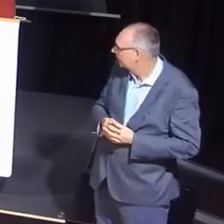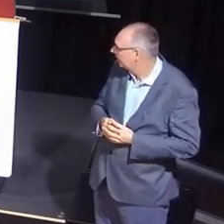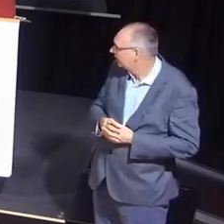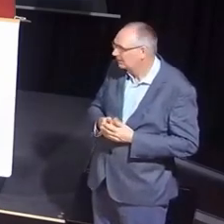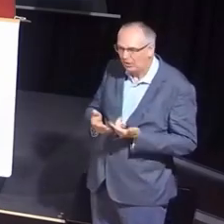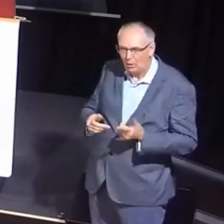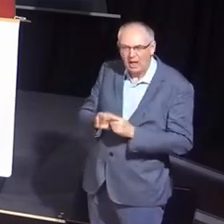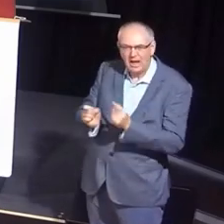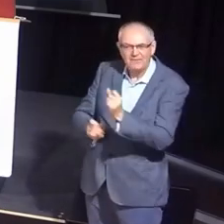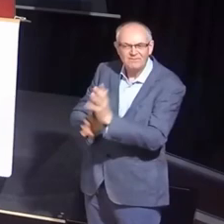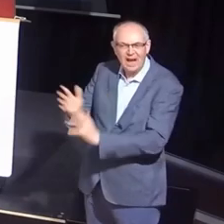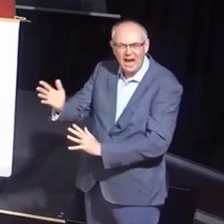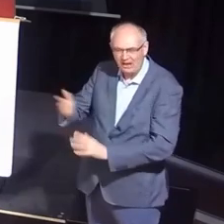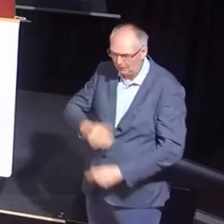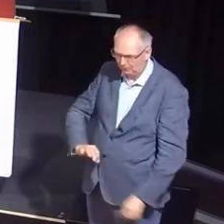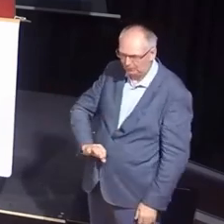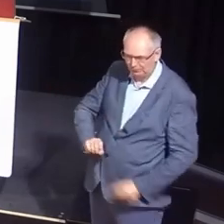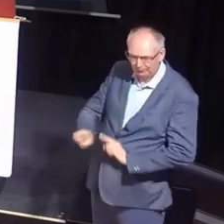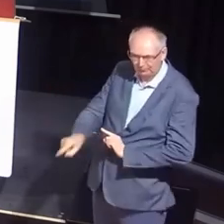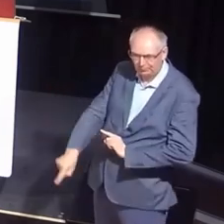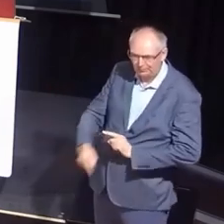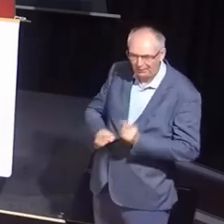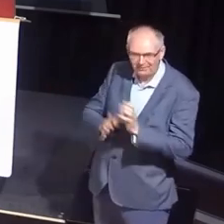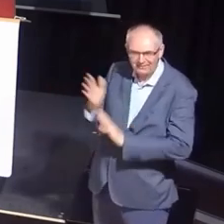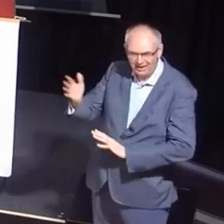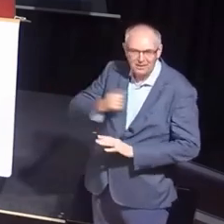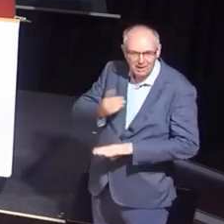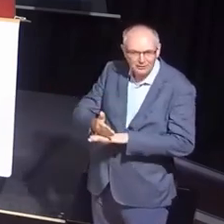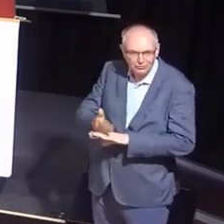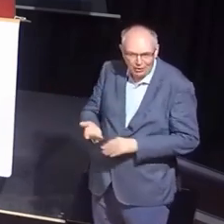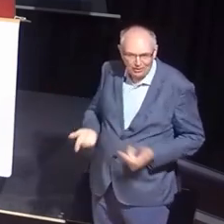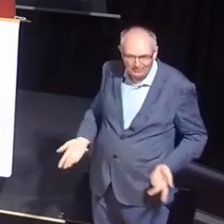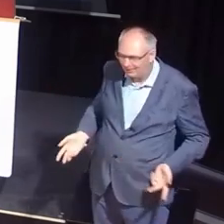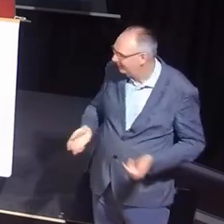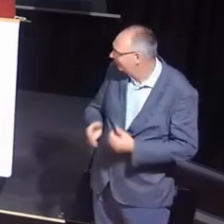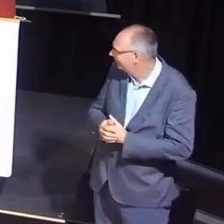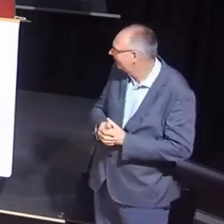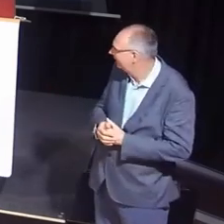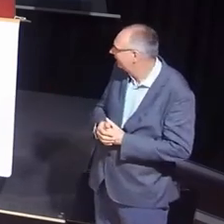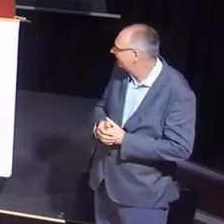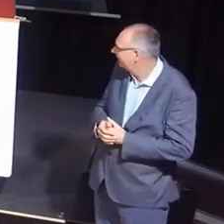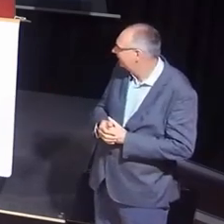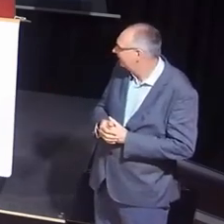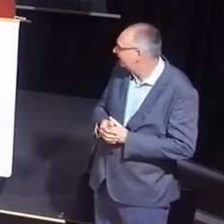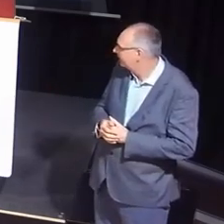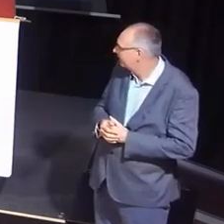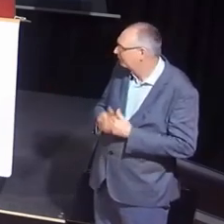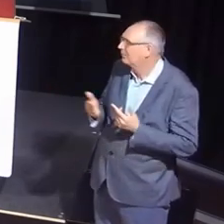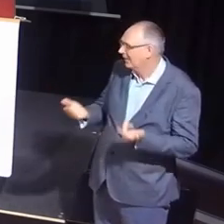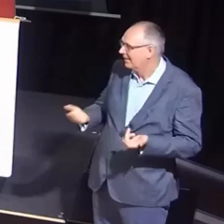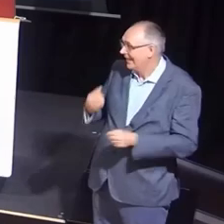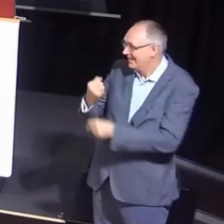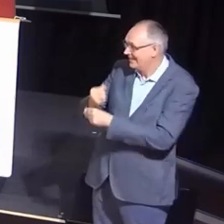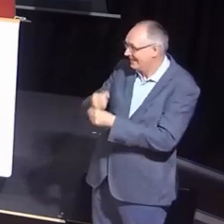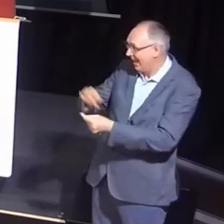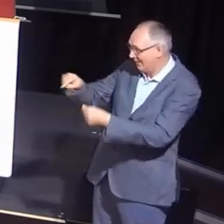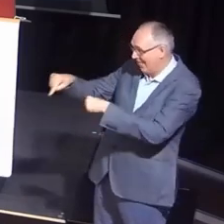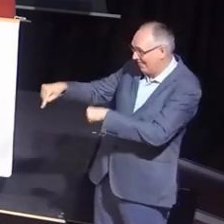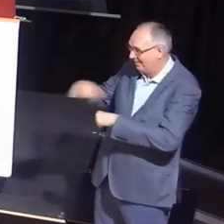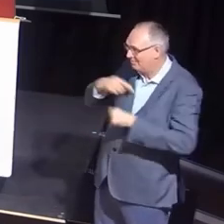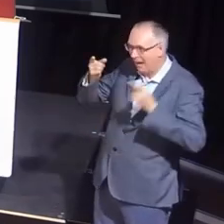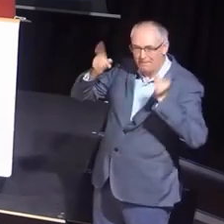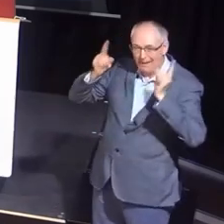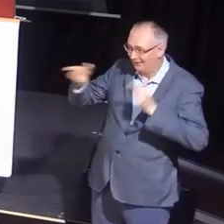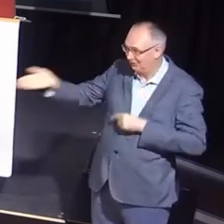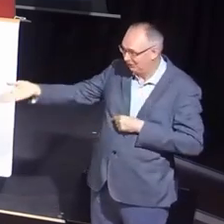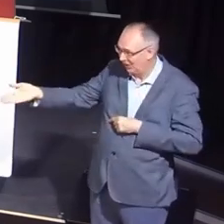fires, basically. The accessibility fires. It's my job to pee on them. On that note, Gareth is here. He's my line manager. He's